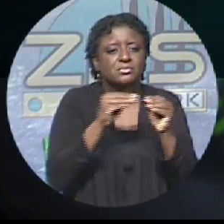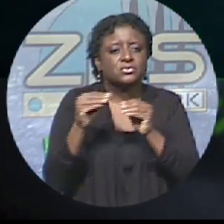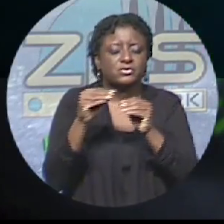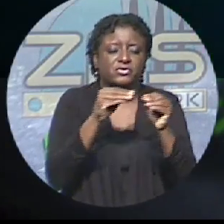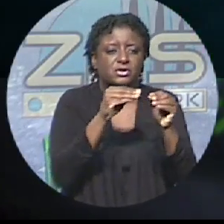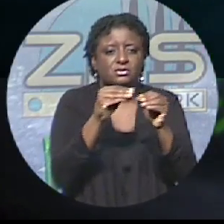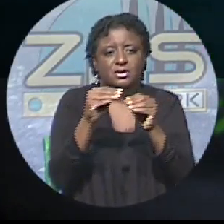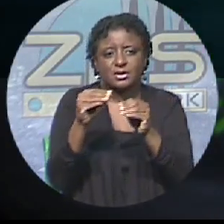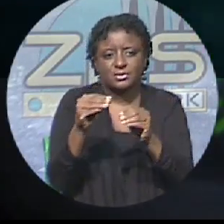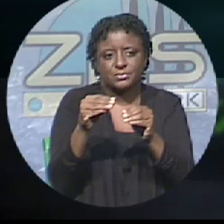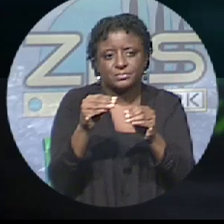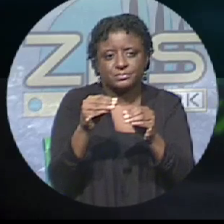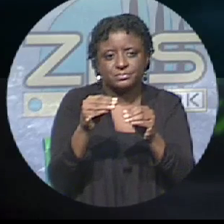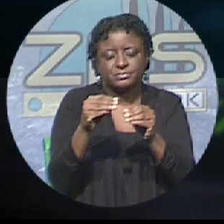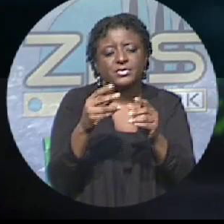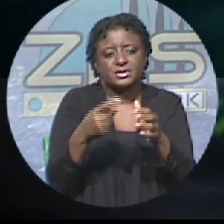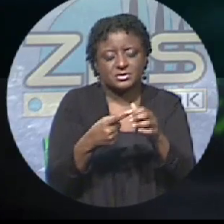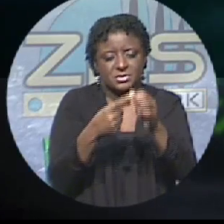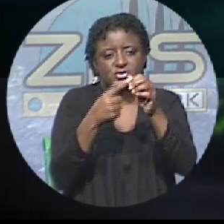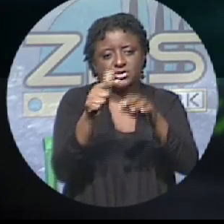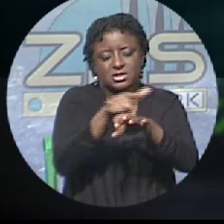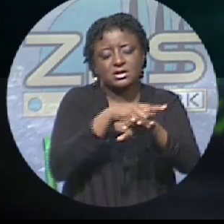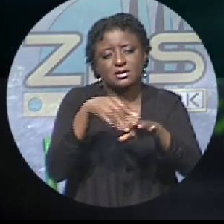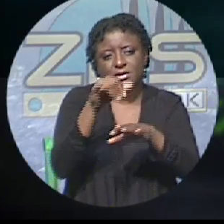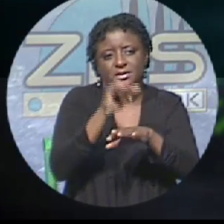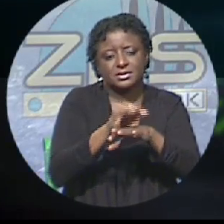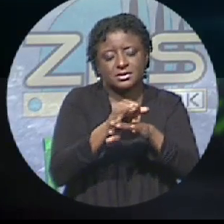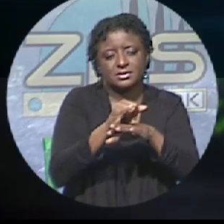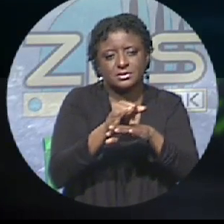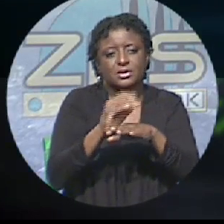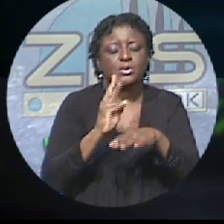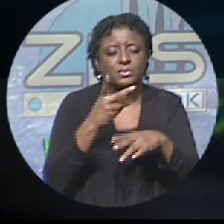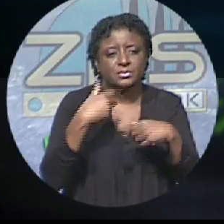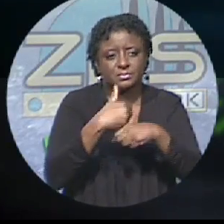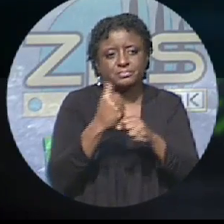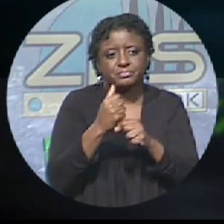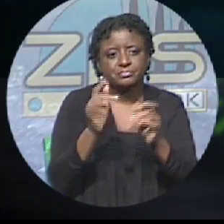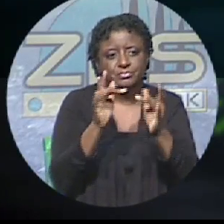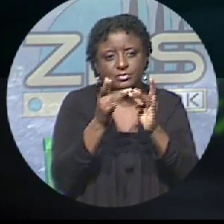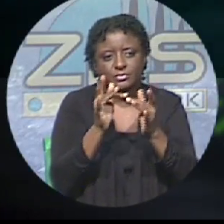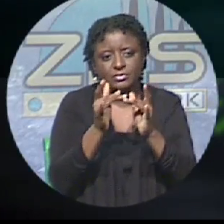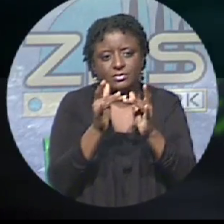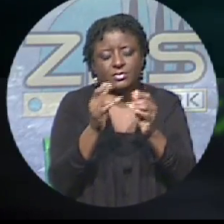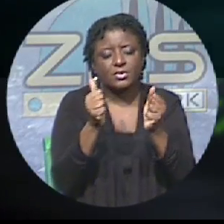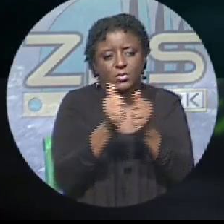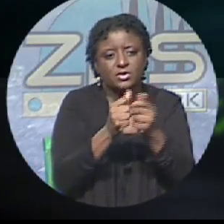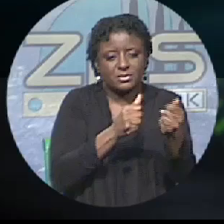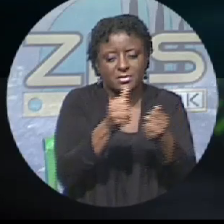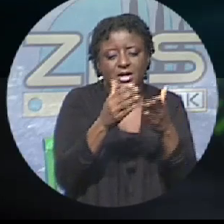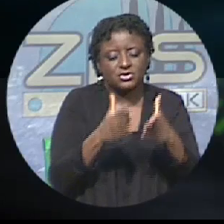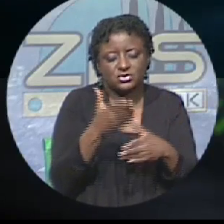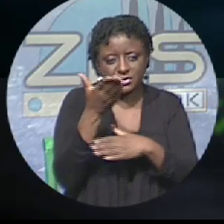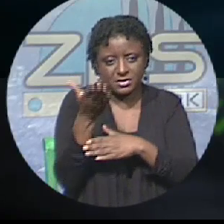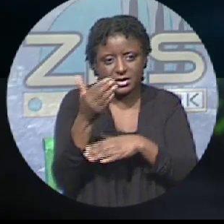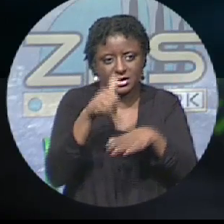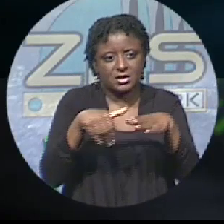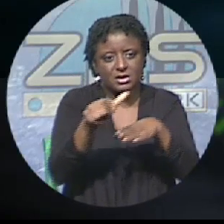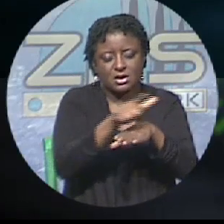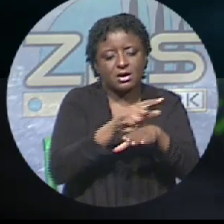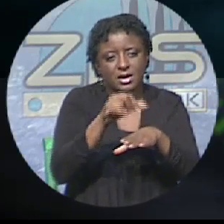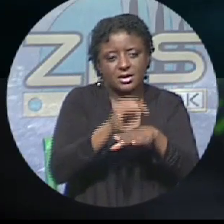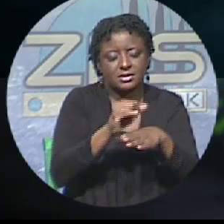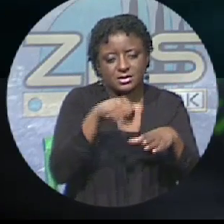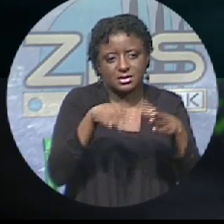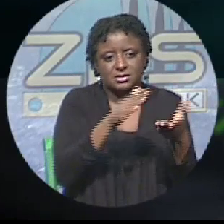flooding, in particular Long Island. Whereas we have made contact with the manager down there. He is in the Deadman's